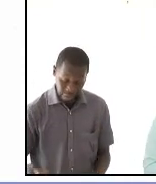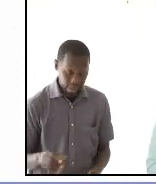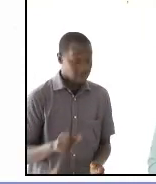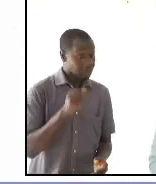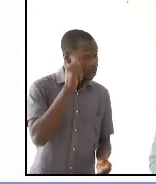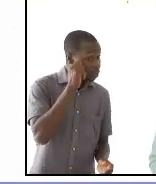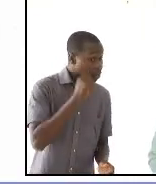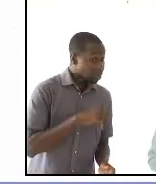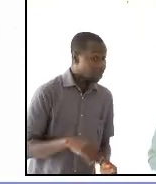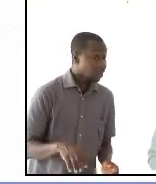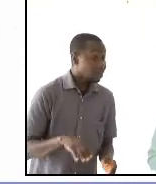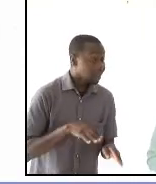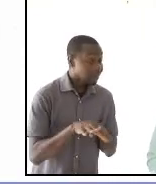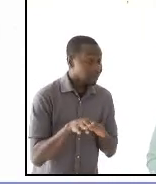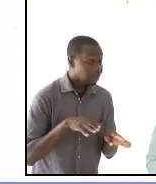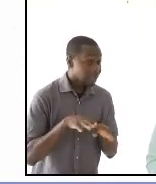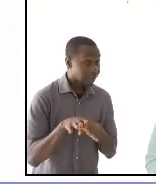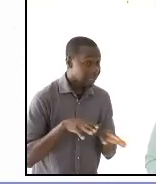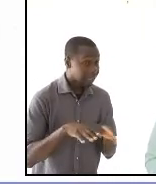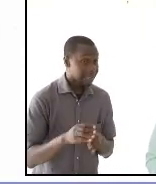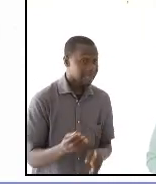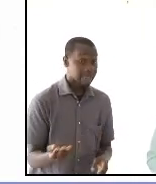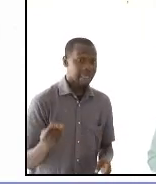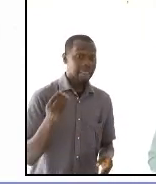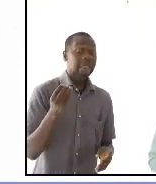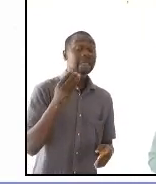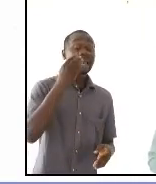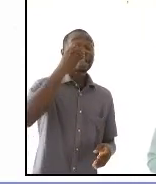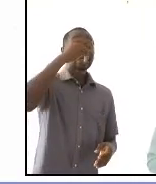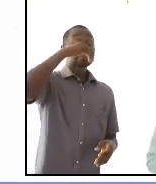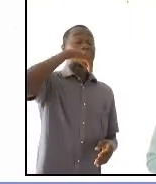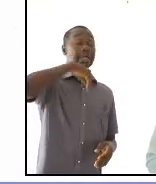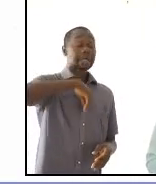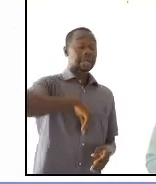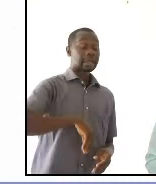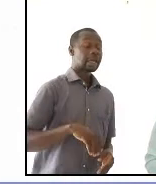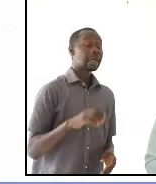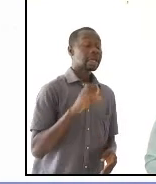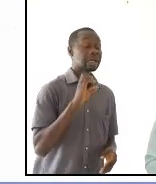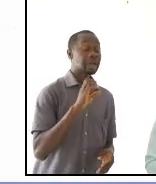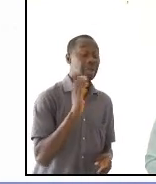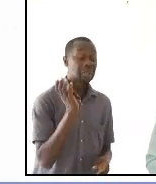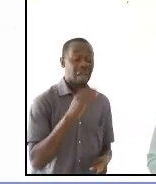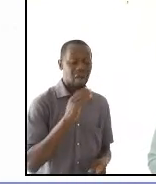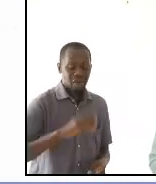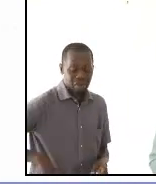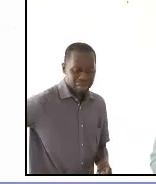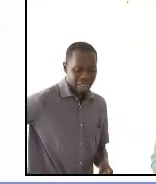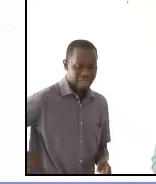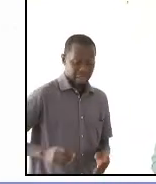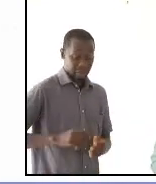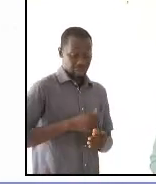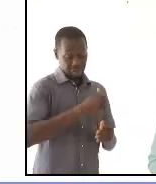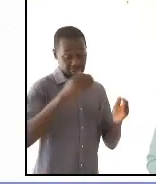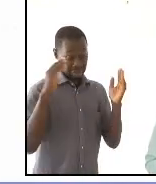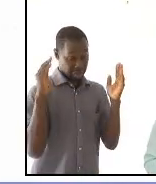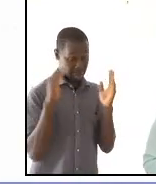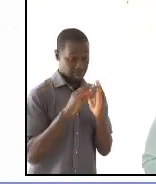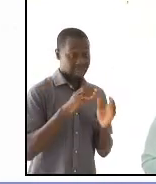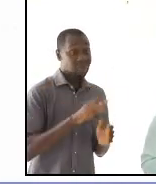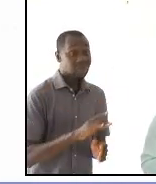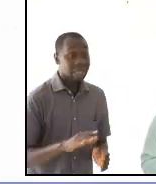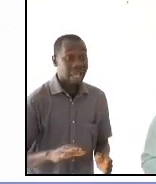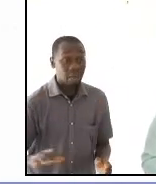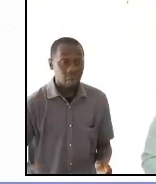we can use to demonstrate that the air that we exhale is carbon dioxide. It's because when carbon dioxide comes in contact with lime